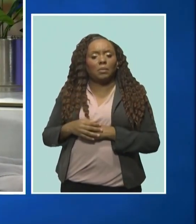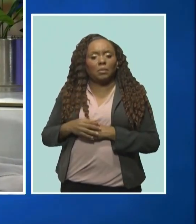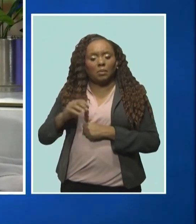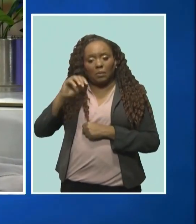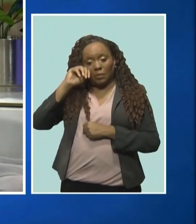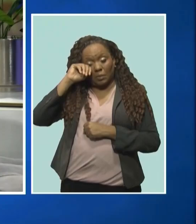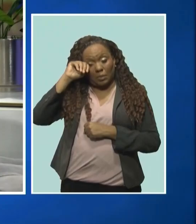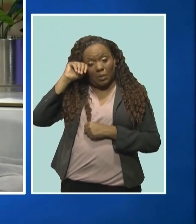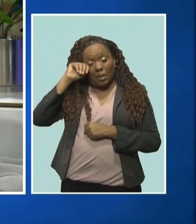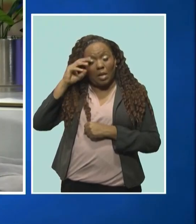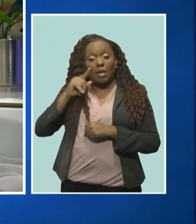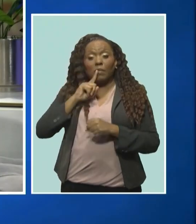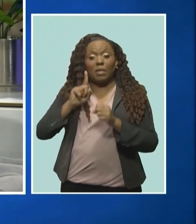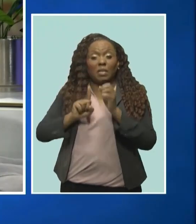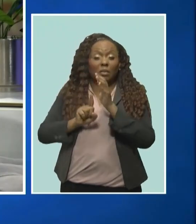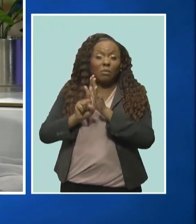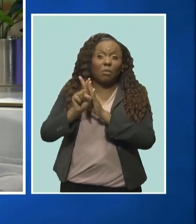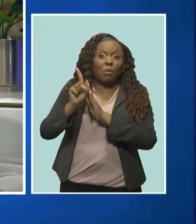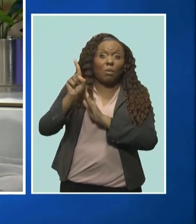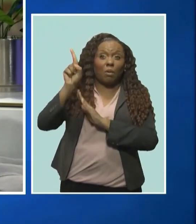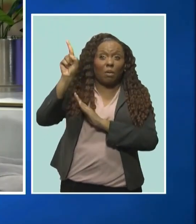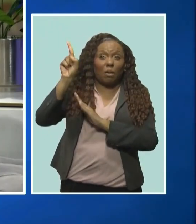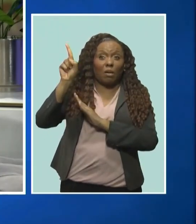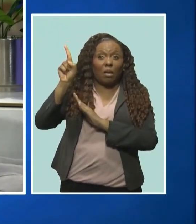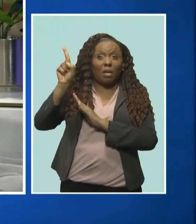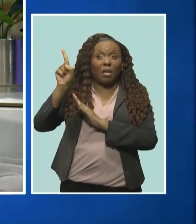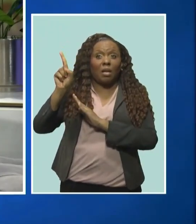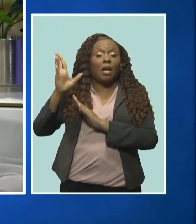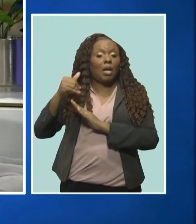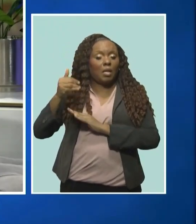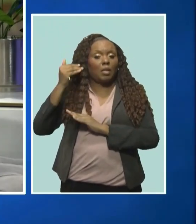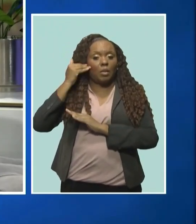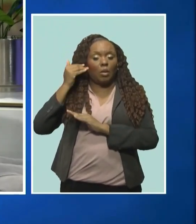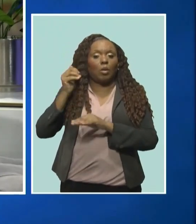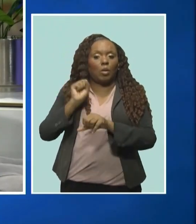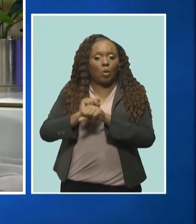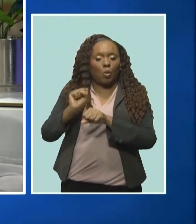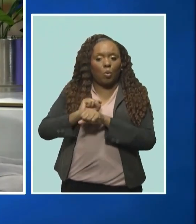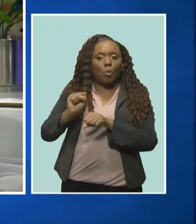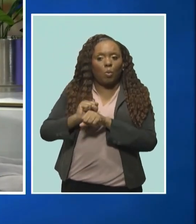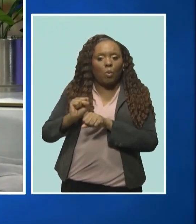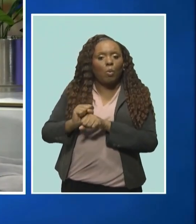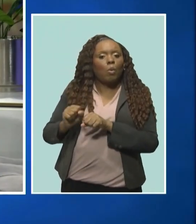set of feet, which are indicative that work was being done within that area.